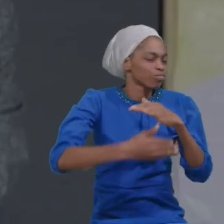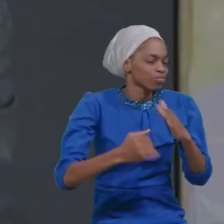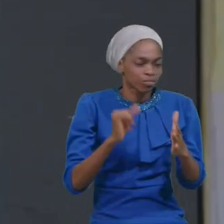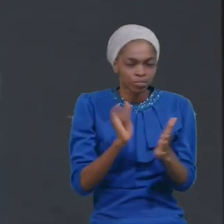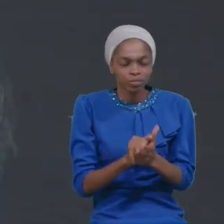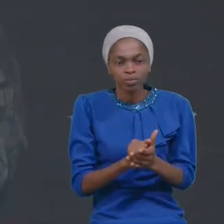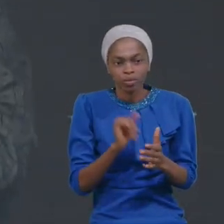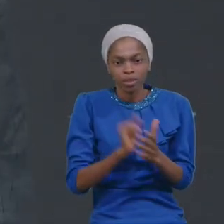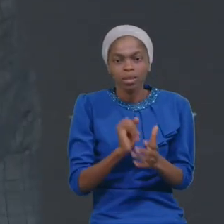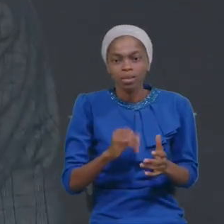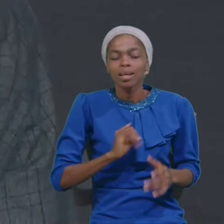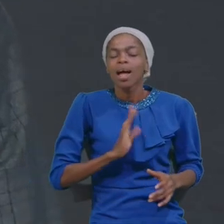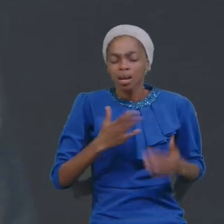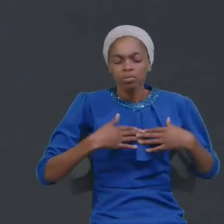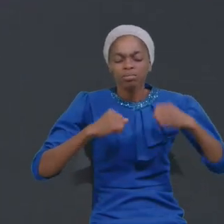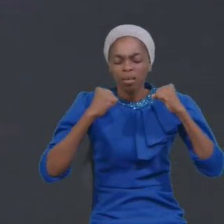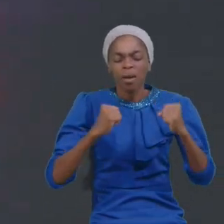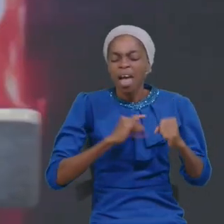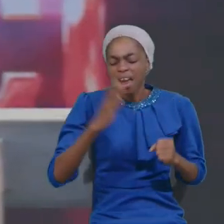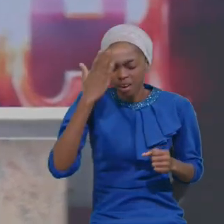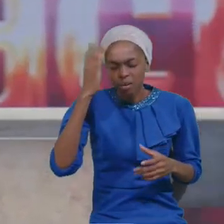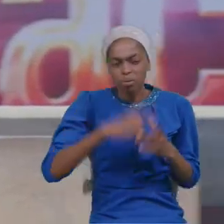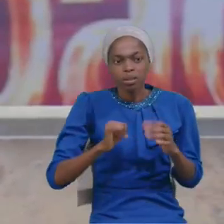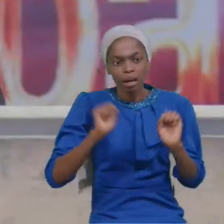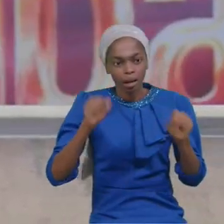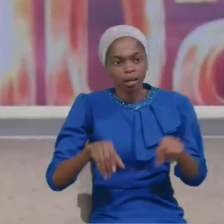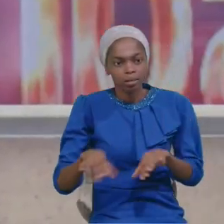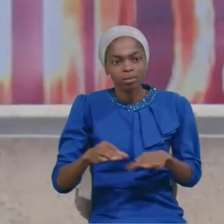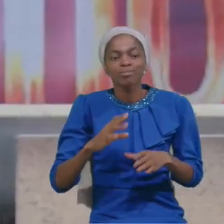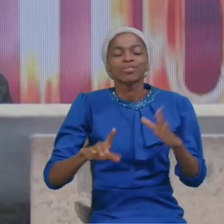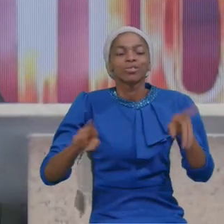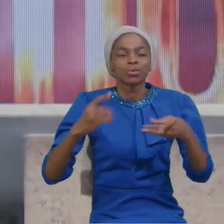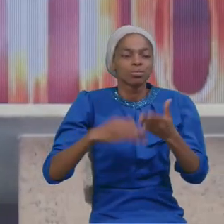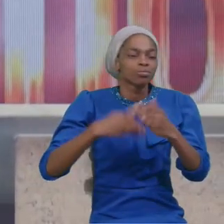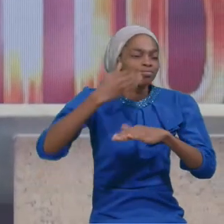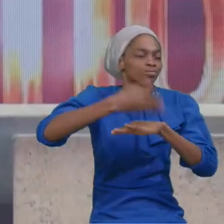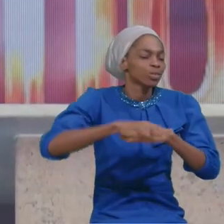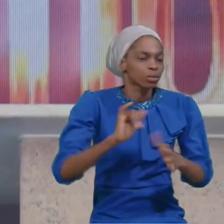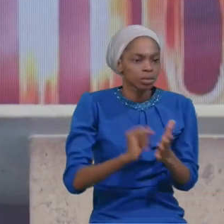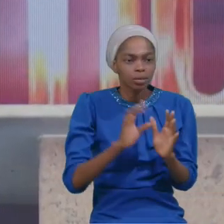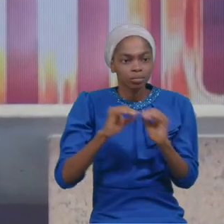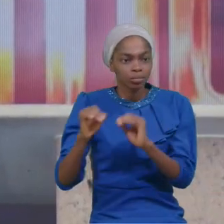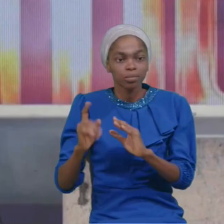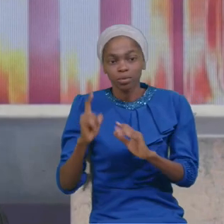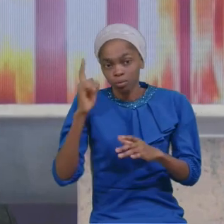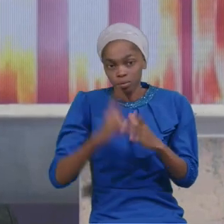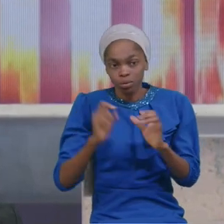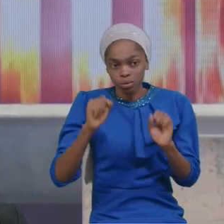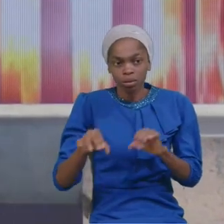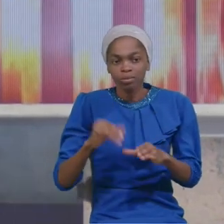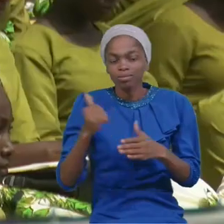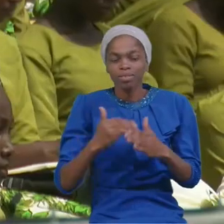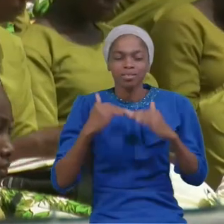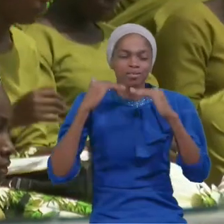you can do, everything is limited. But this gift, if thou knewest the gift